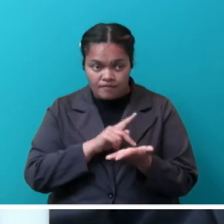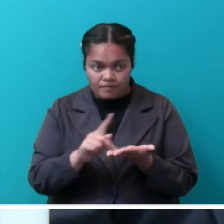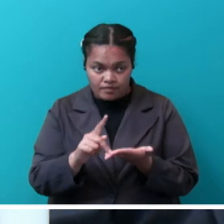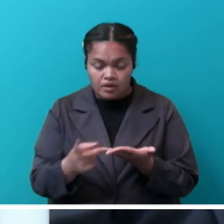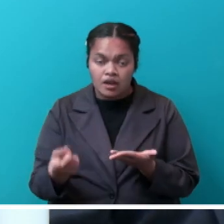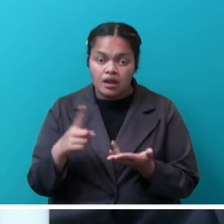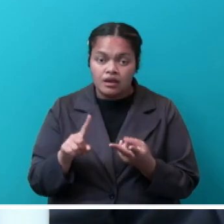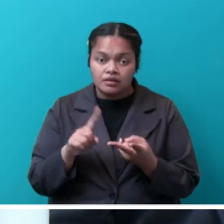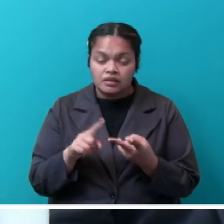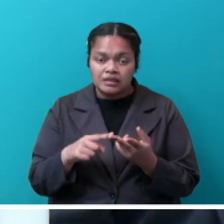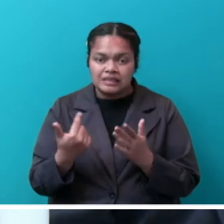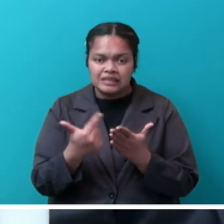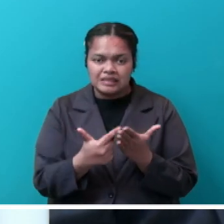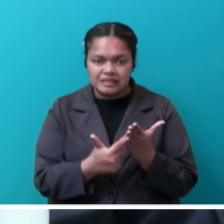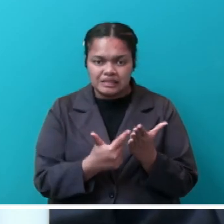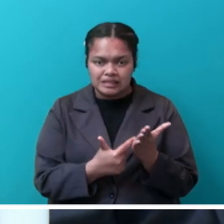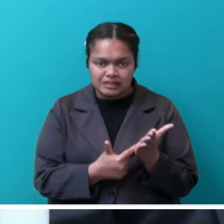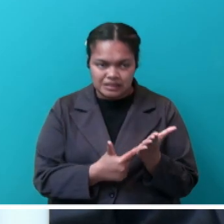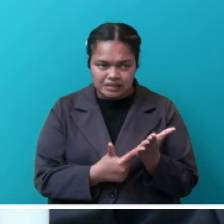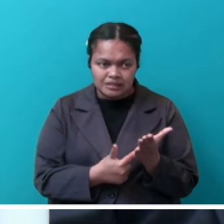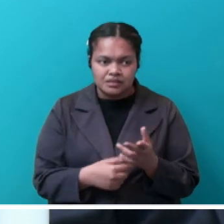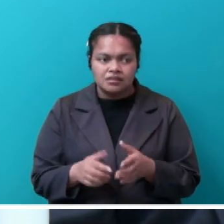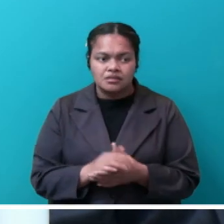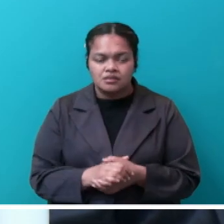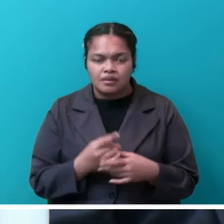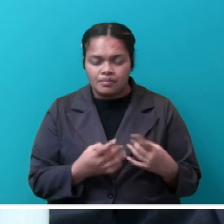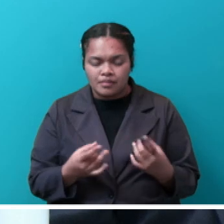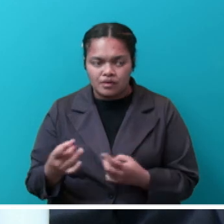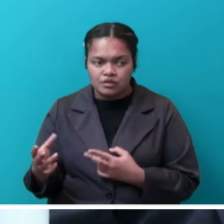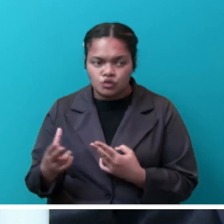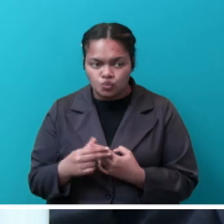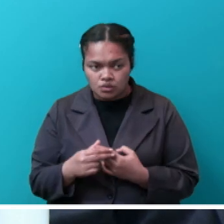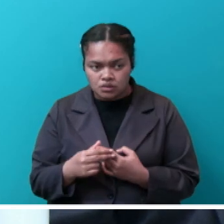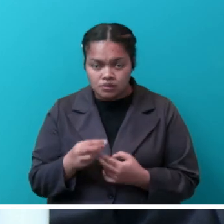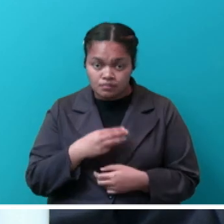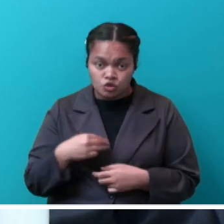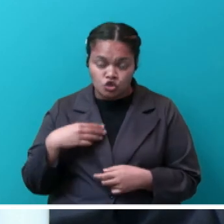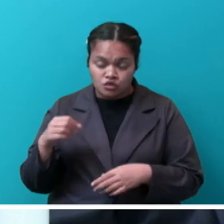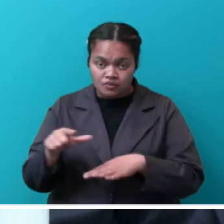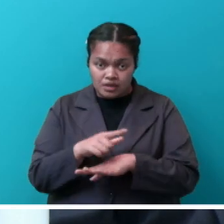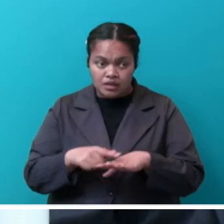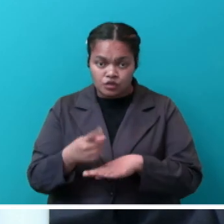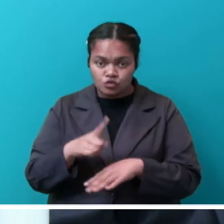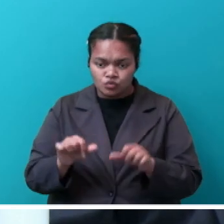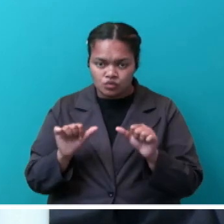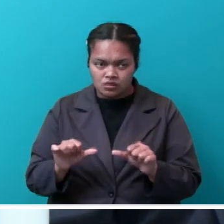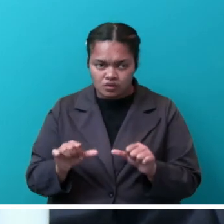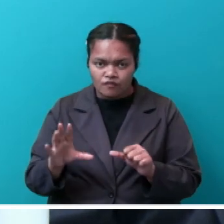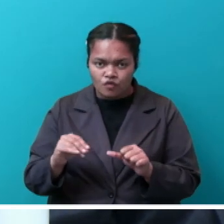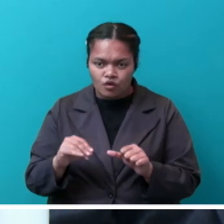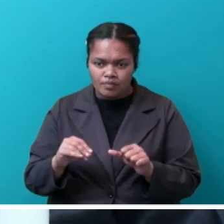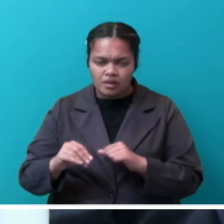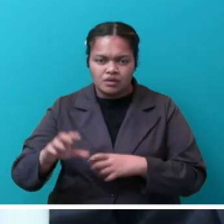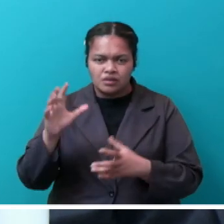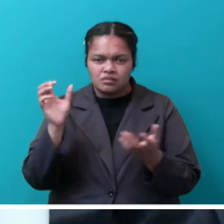forced sewer lease, in collaboration with Minister of Lands to secure the area from storm surges